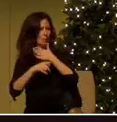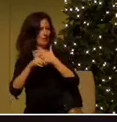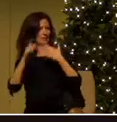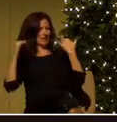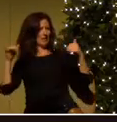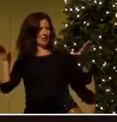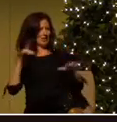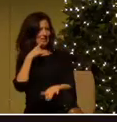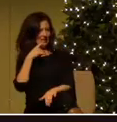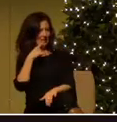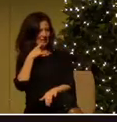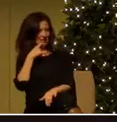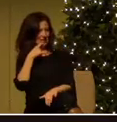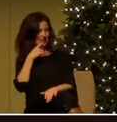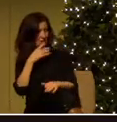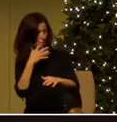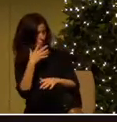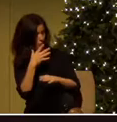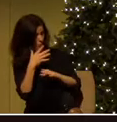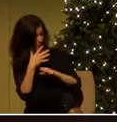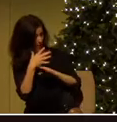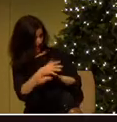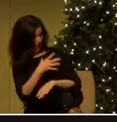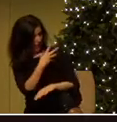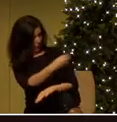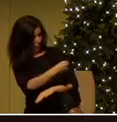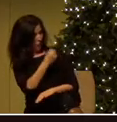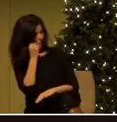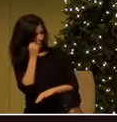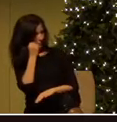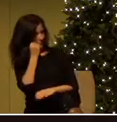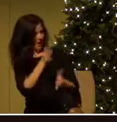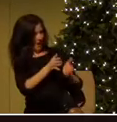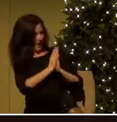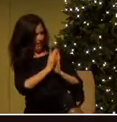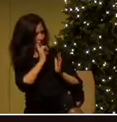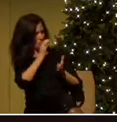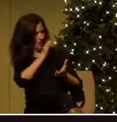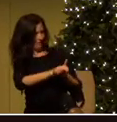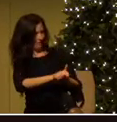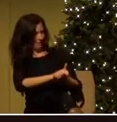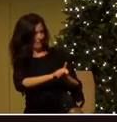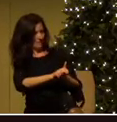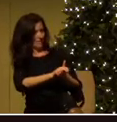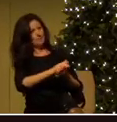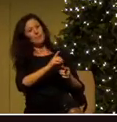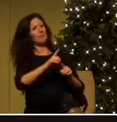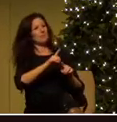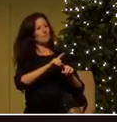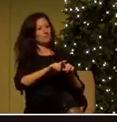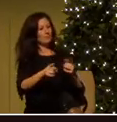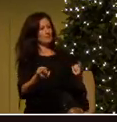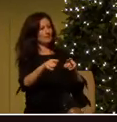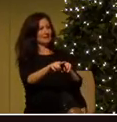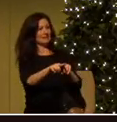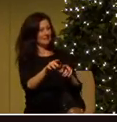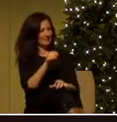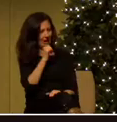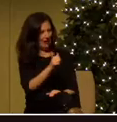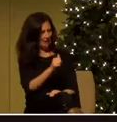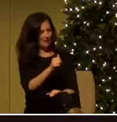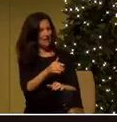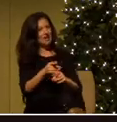his wife. But he had no union with her until she gave birth to a son, and he gave him the